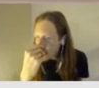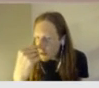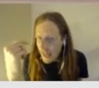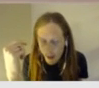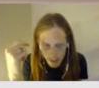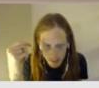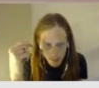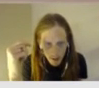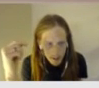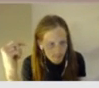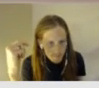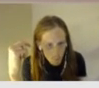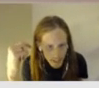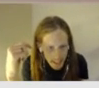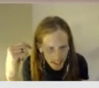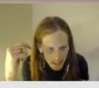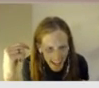same category as me where